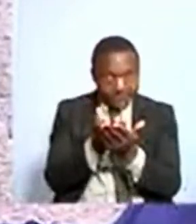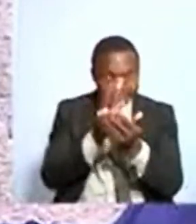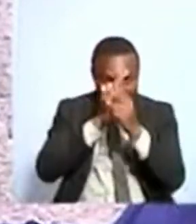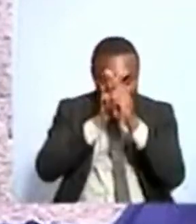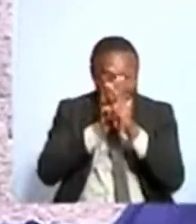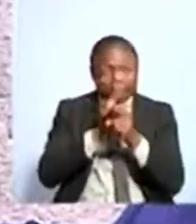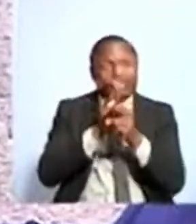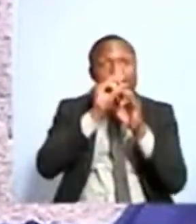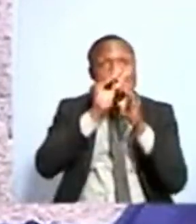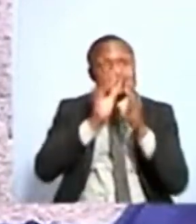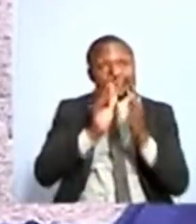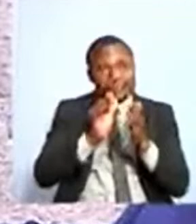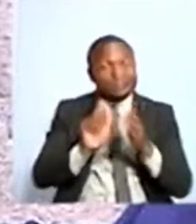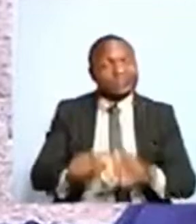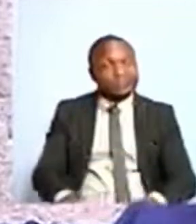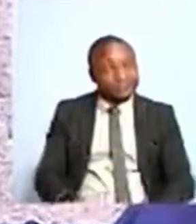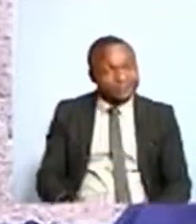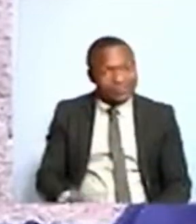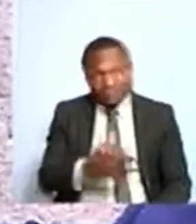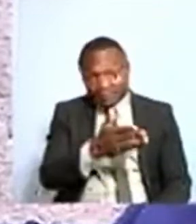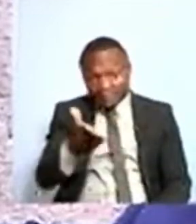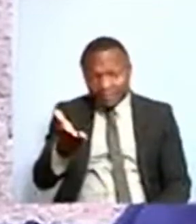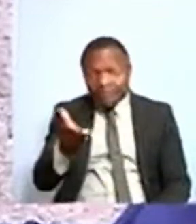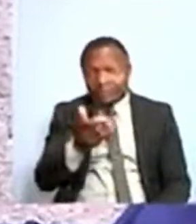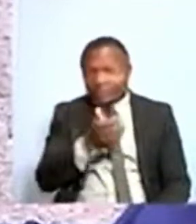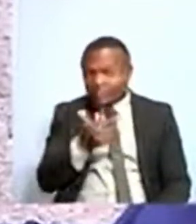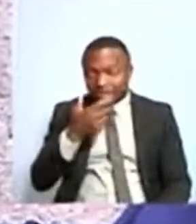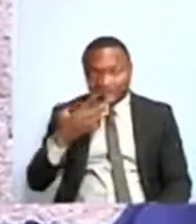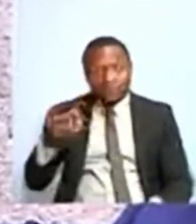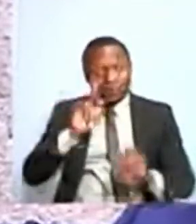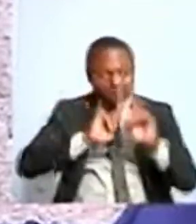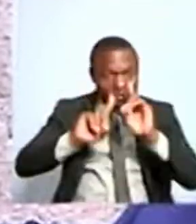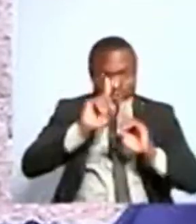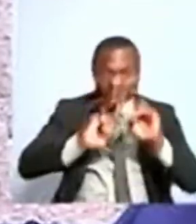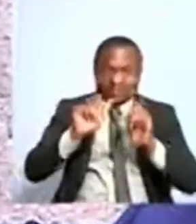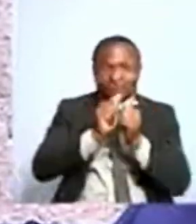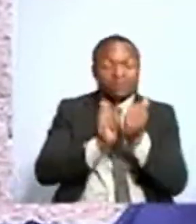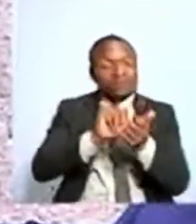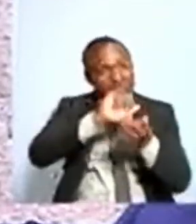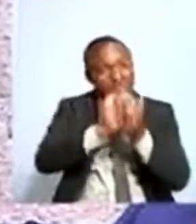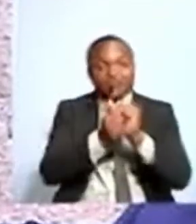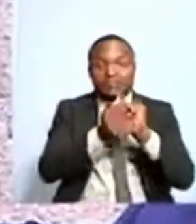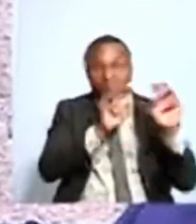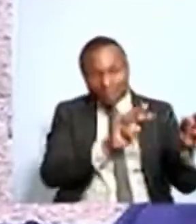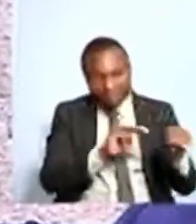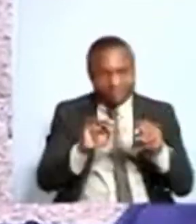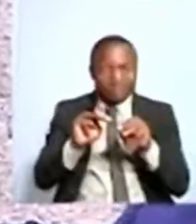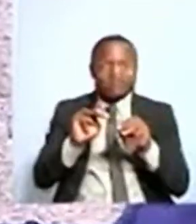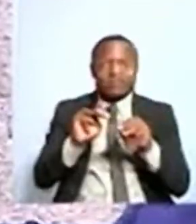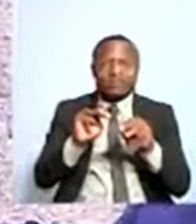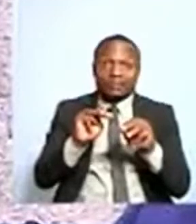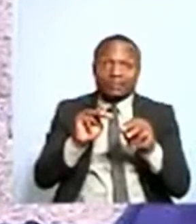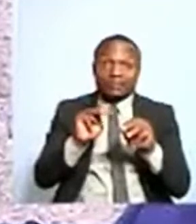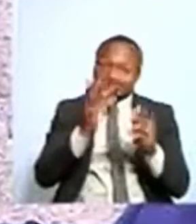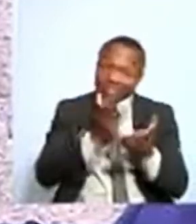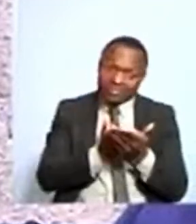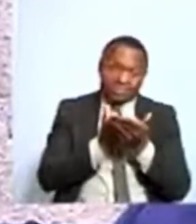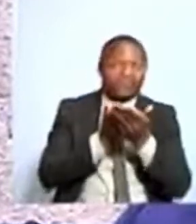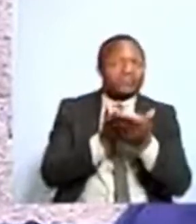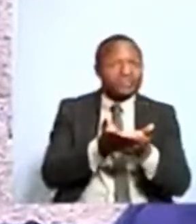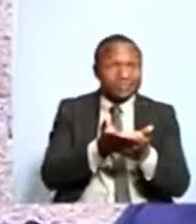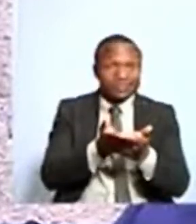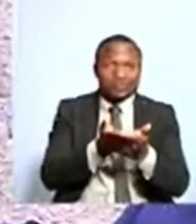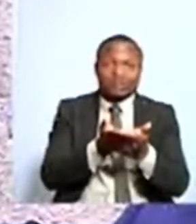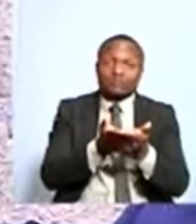Speaker, that there is anything further to debate in terms of the amendment that have been moved, I would submit is actually being